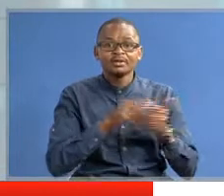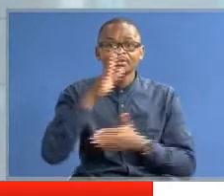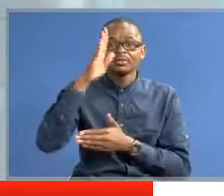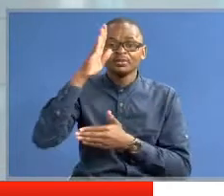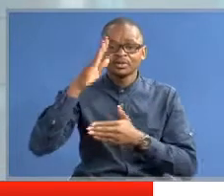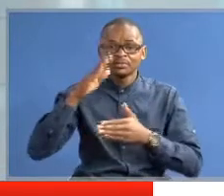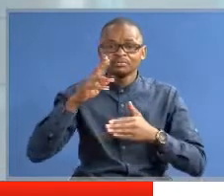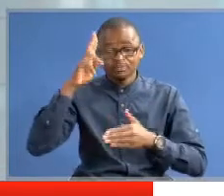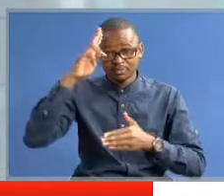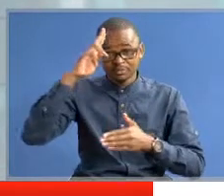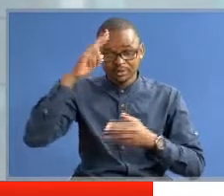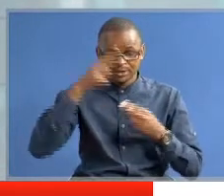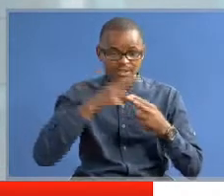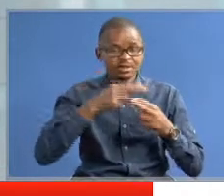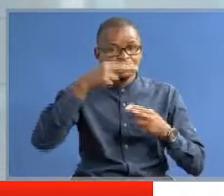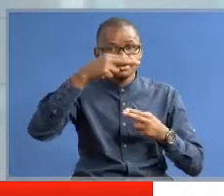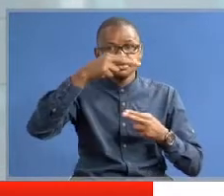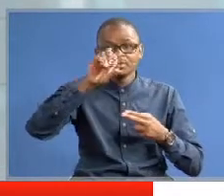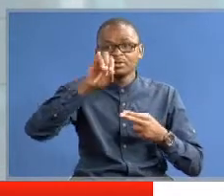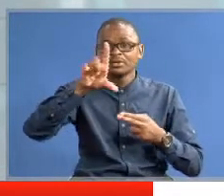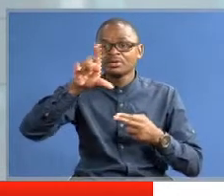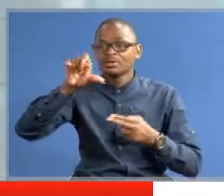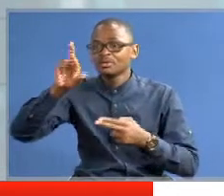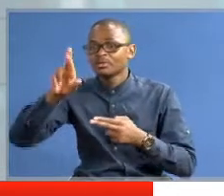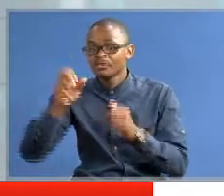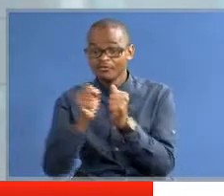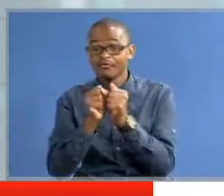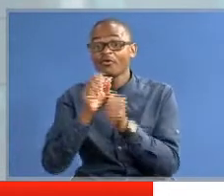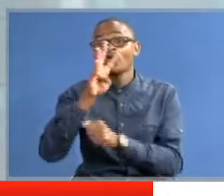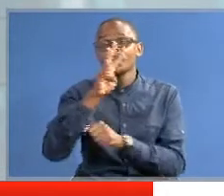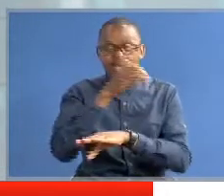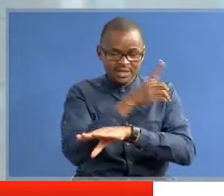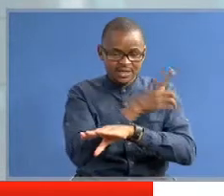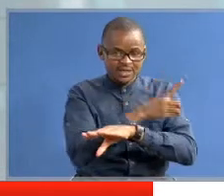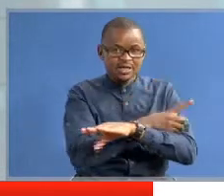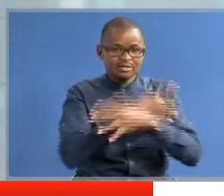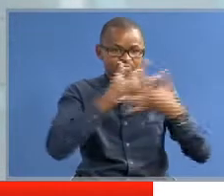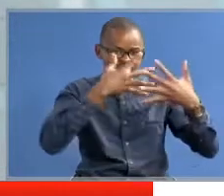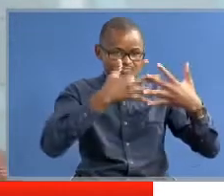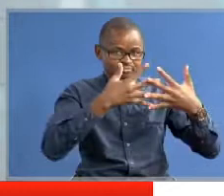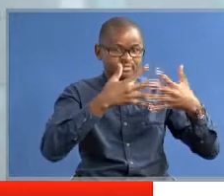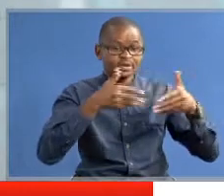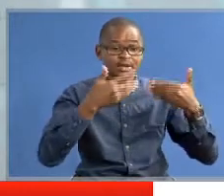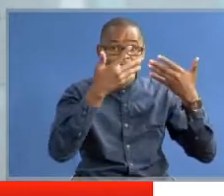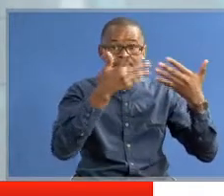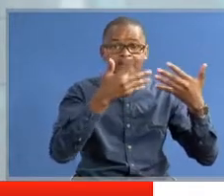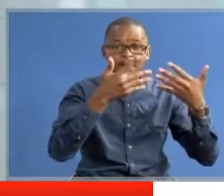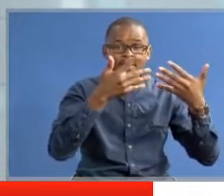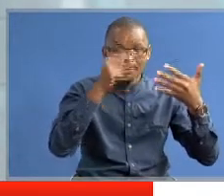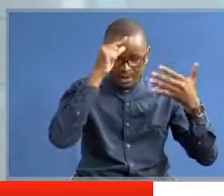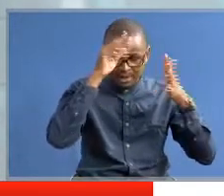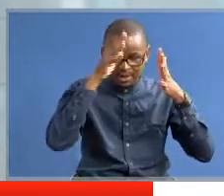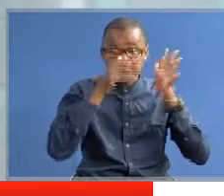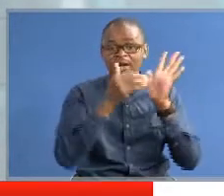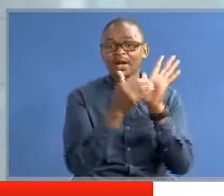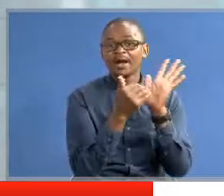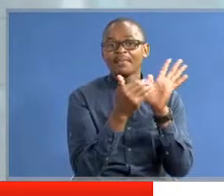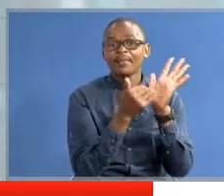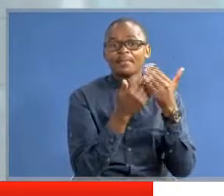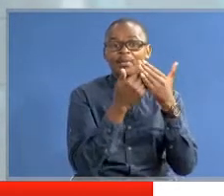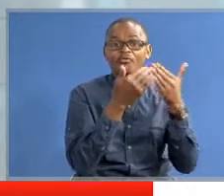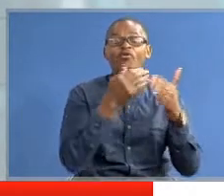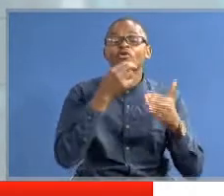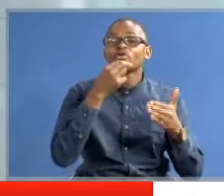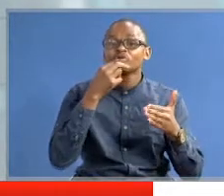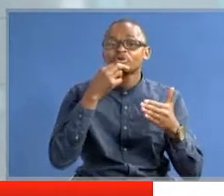General of Police Hilary Mutyambai 14 days to arrest and produce Machakos Governor Alfred Mutua before it on